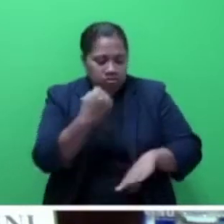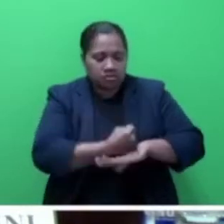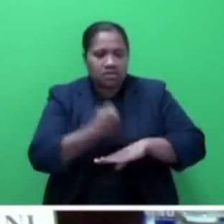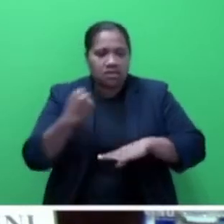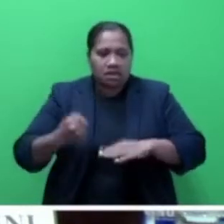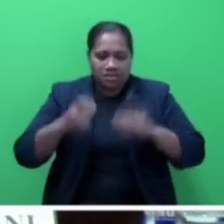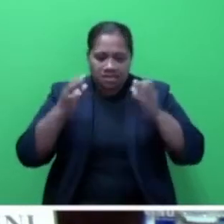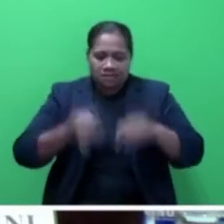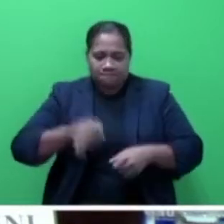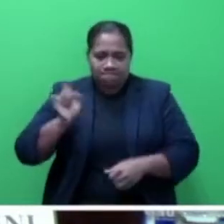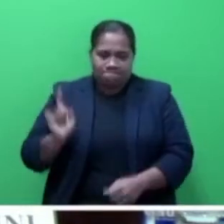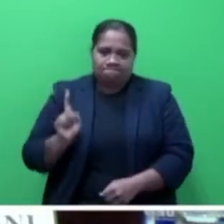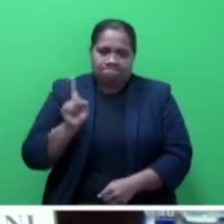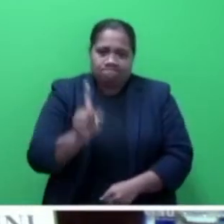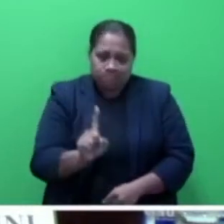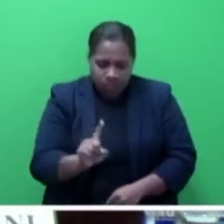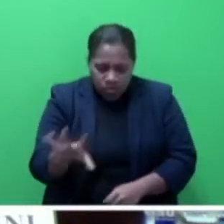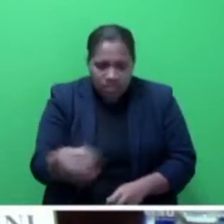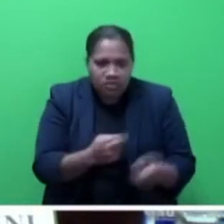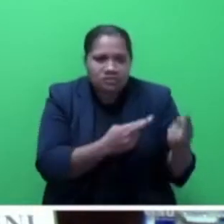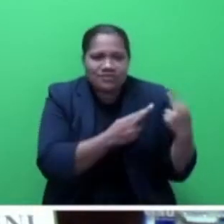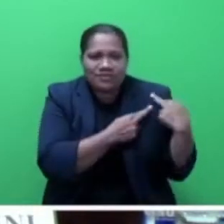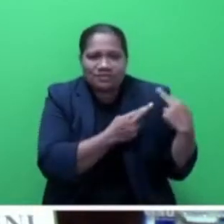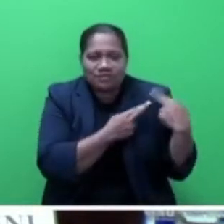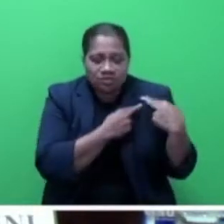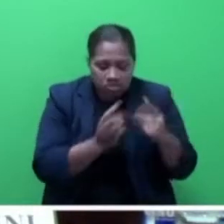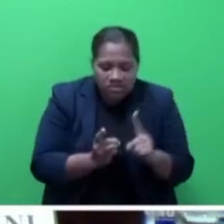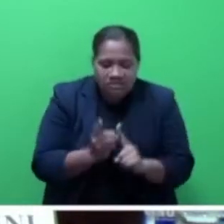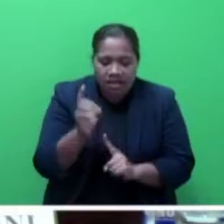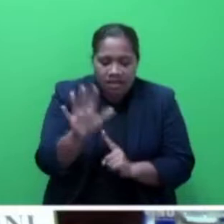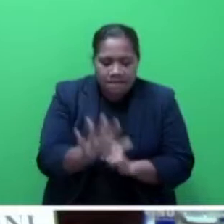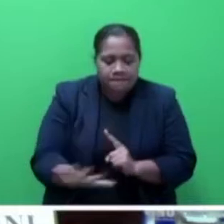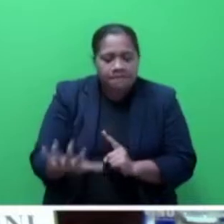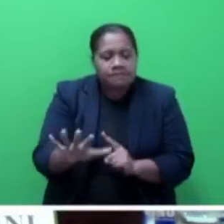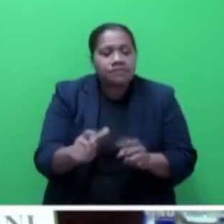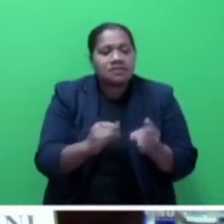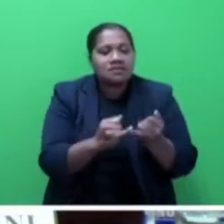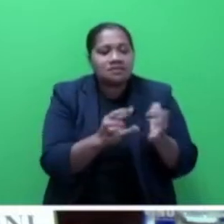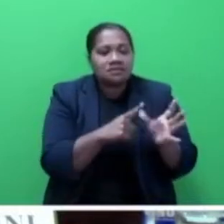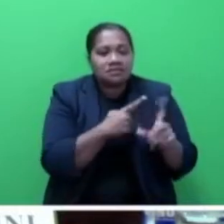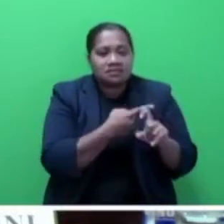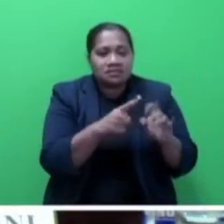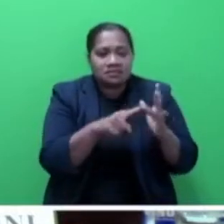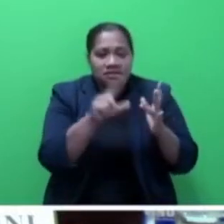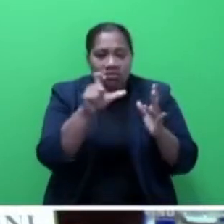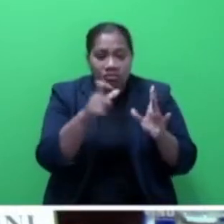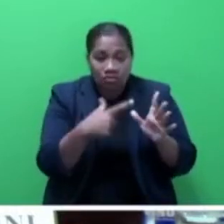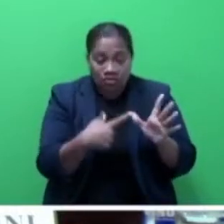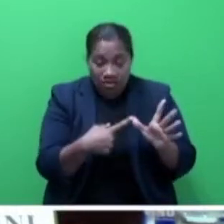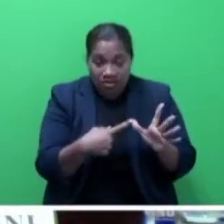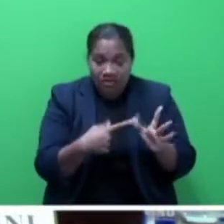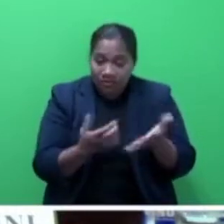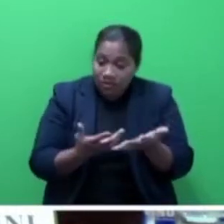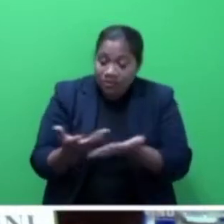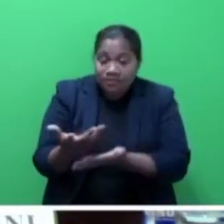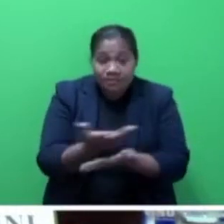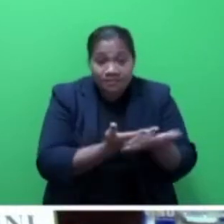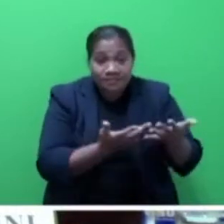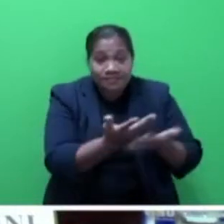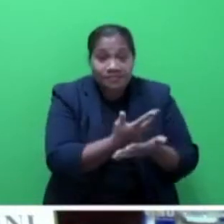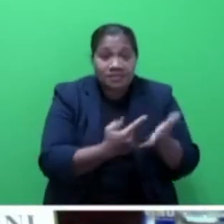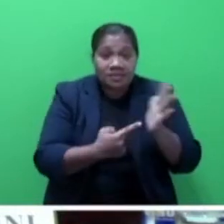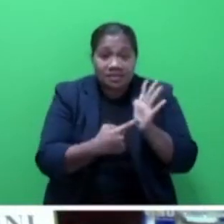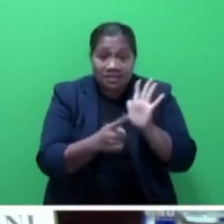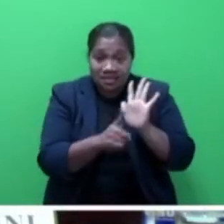in and take over the responsibility to develop Sakoca. In consultation with TLTB, the